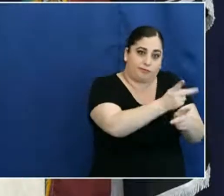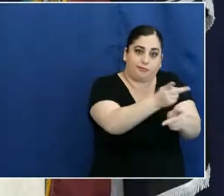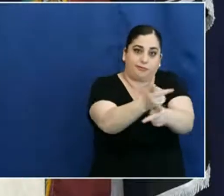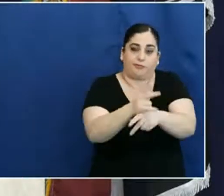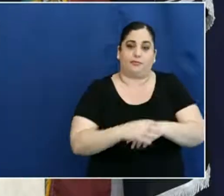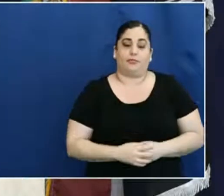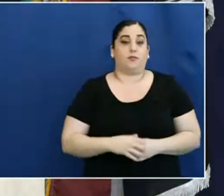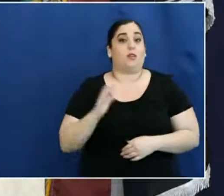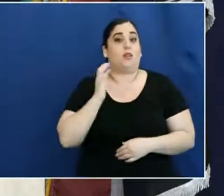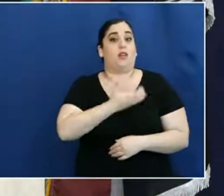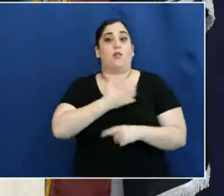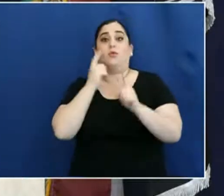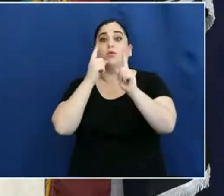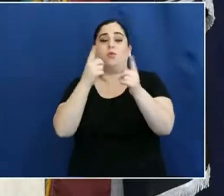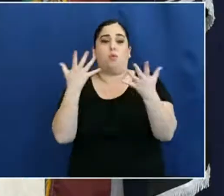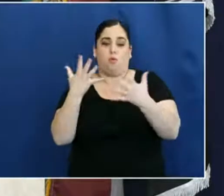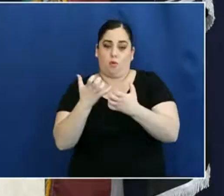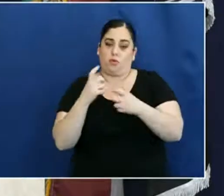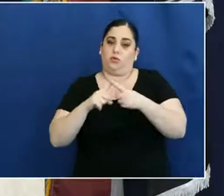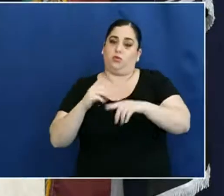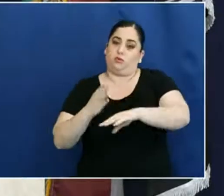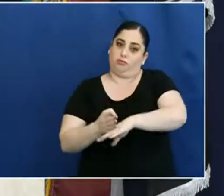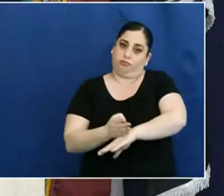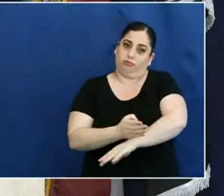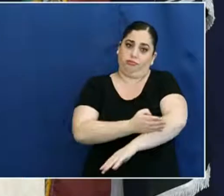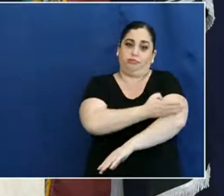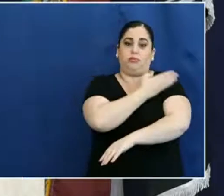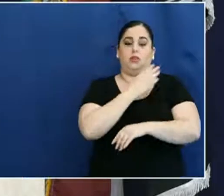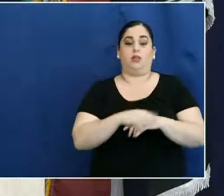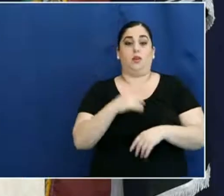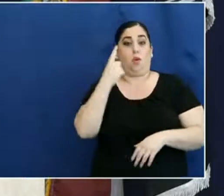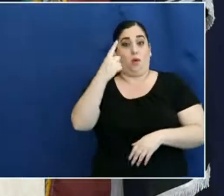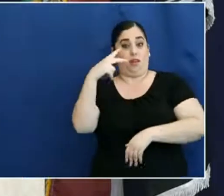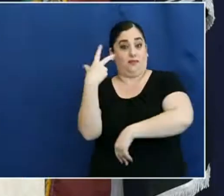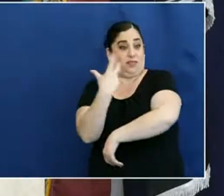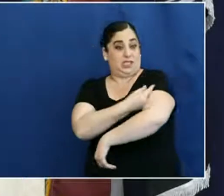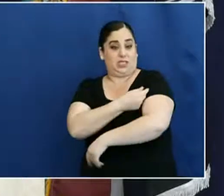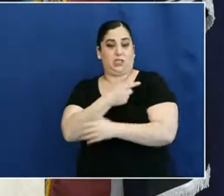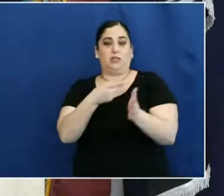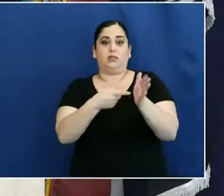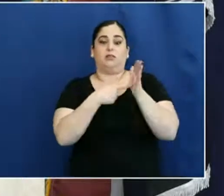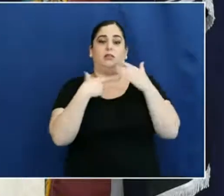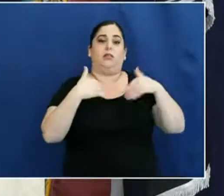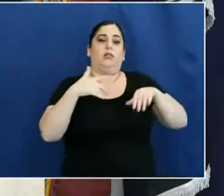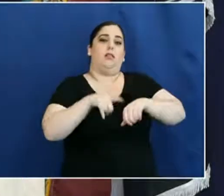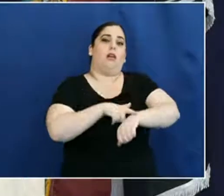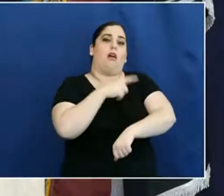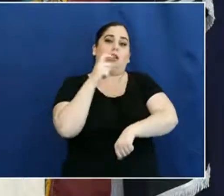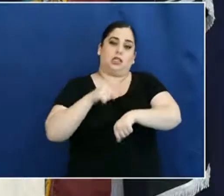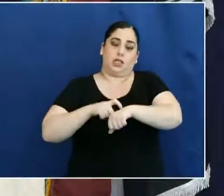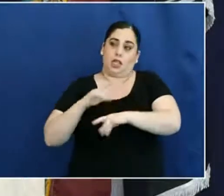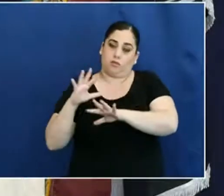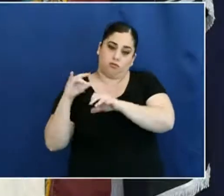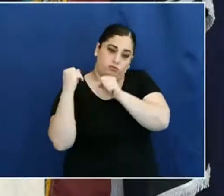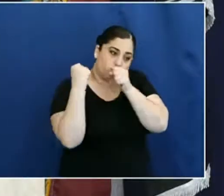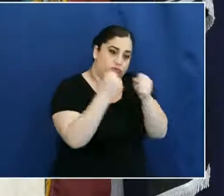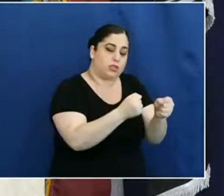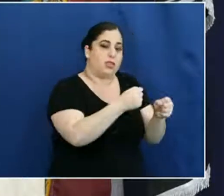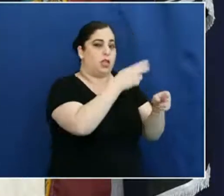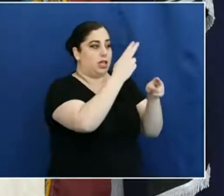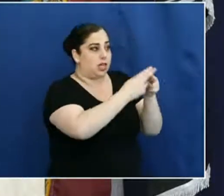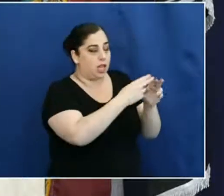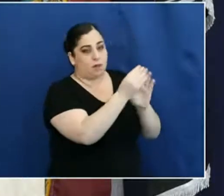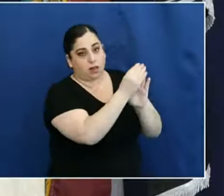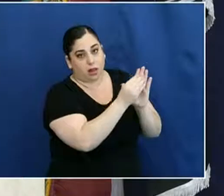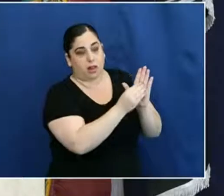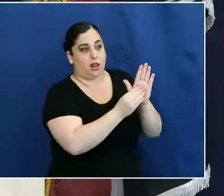the significant amount of time it takes just to administer a single vaccine for individuals. But we are working hard to try and address it and try and